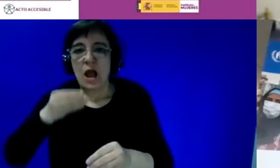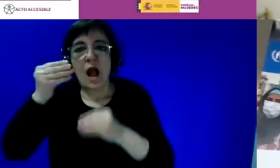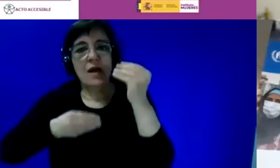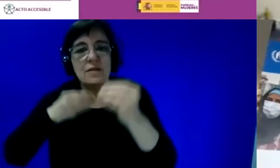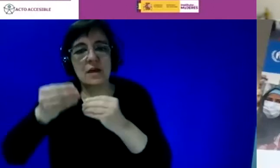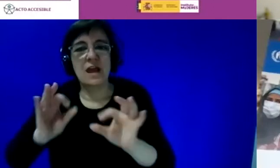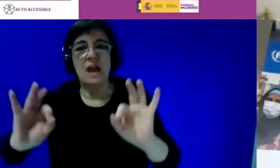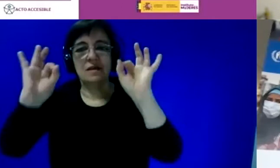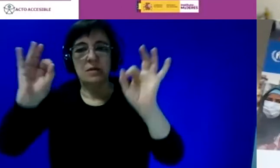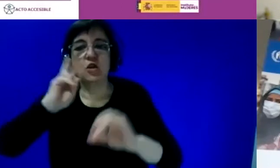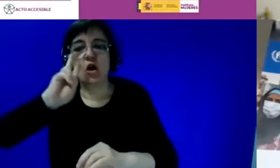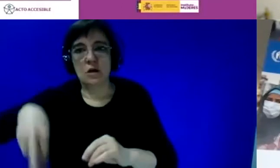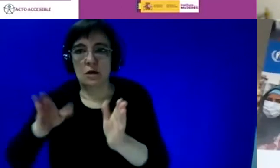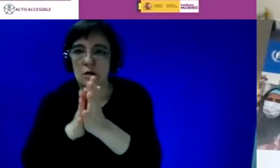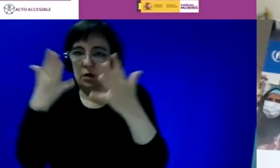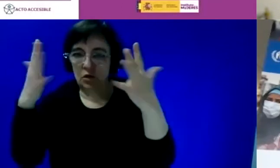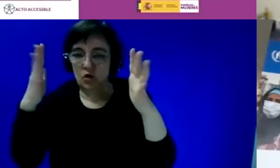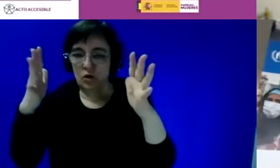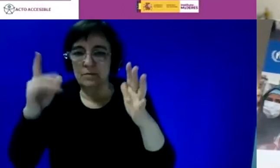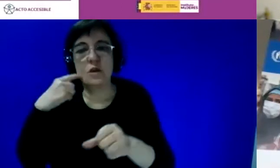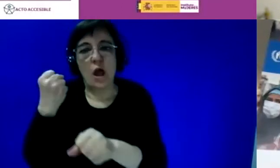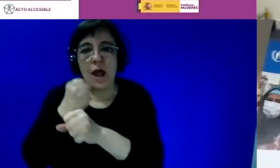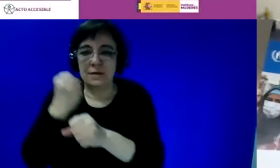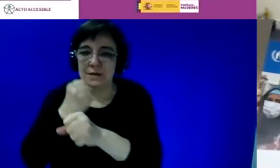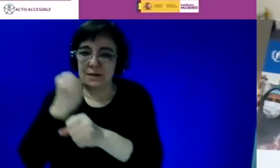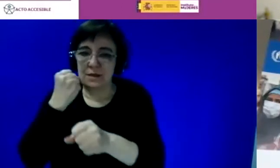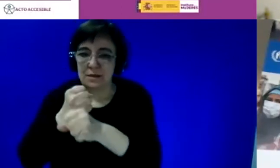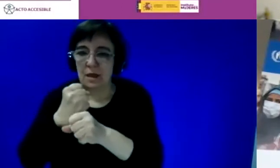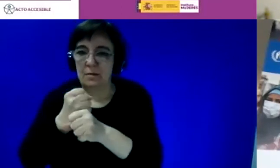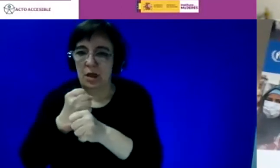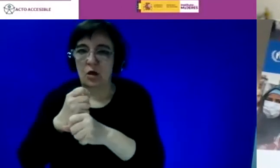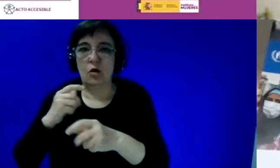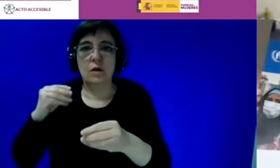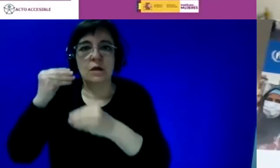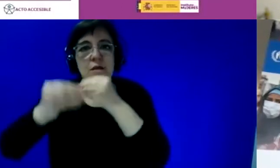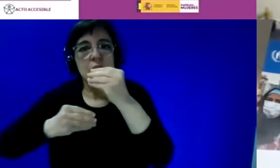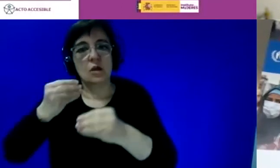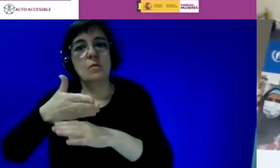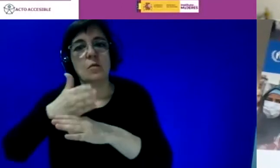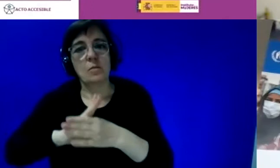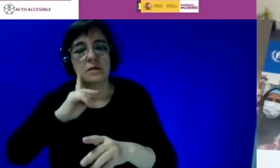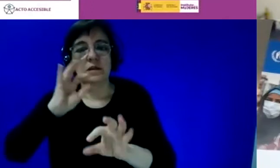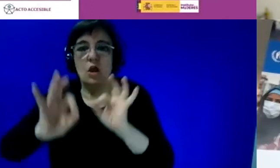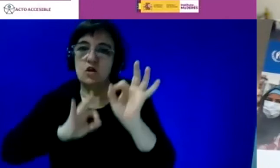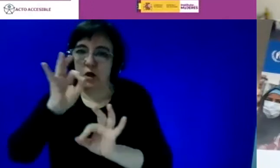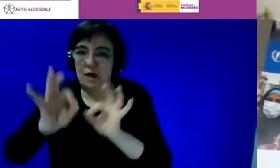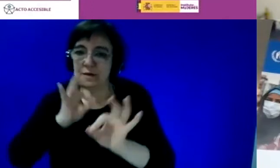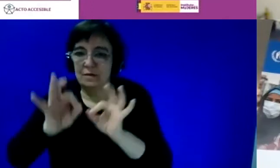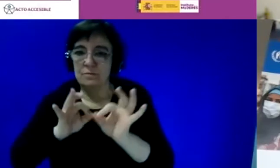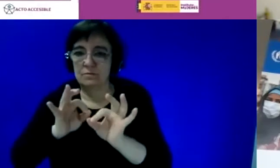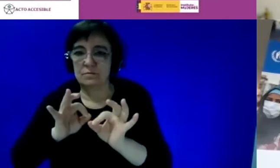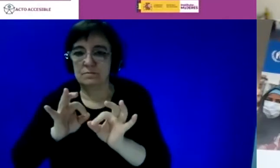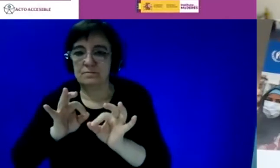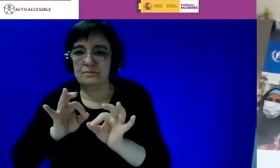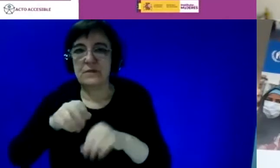very important to recognize especially the work which is being carried out by